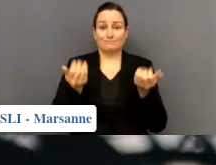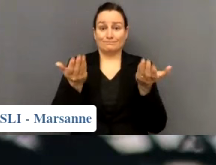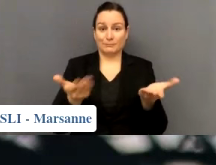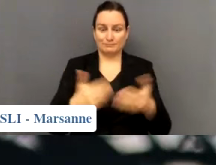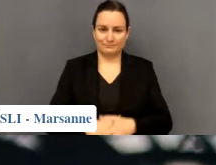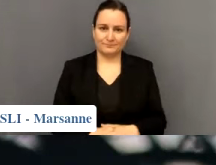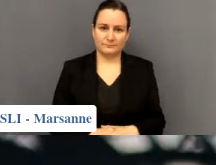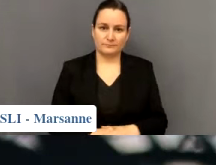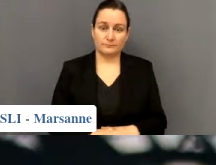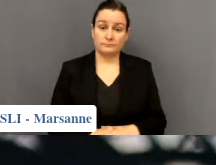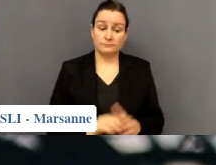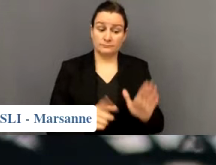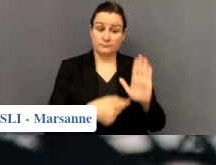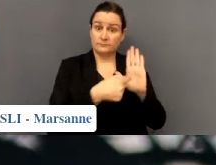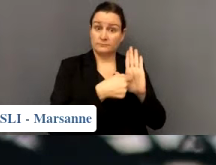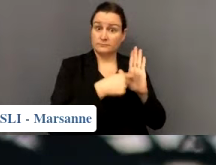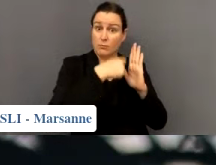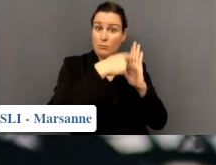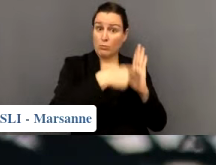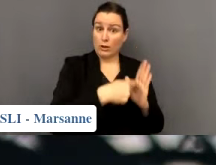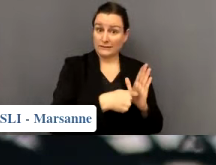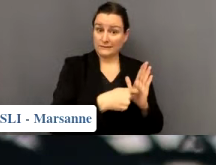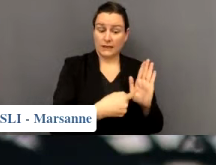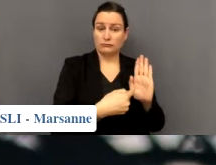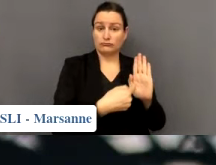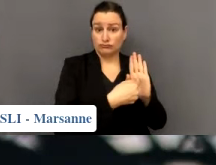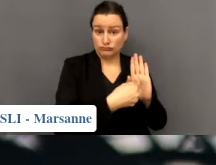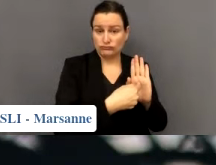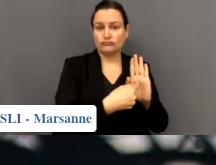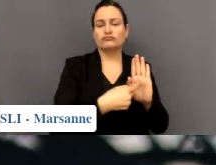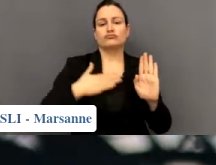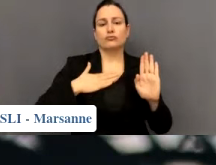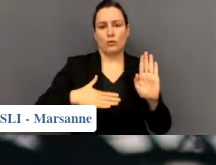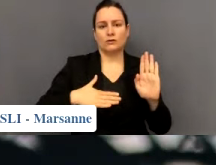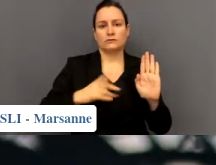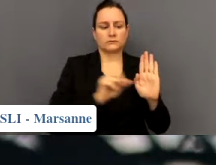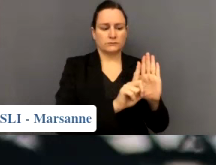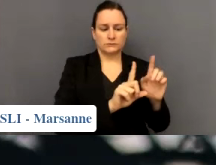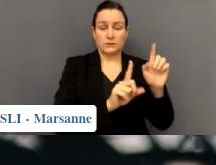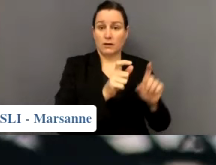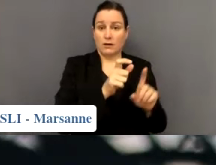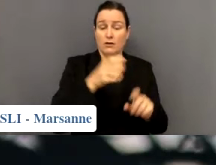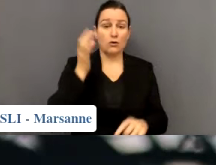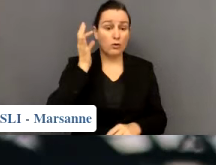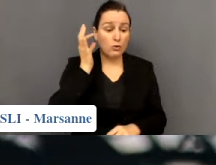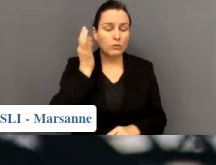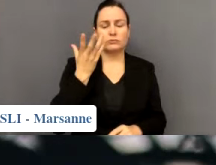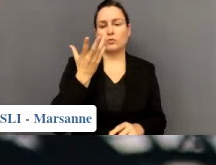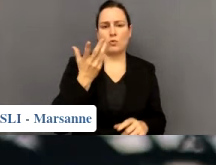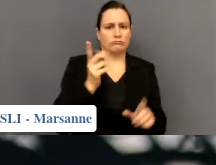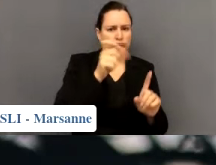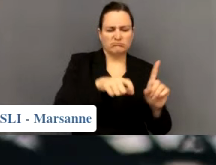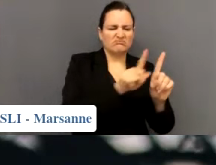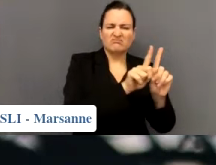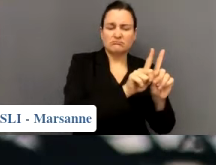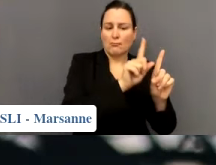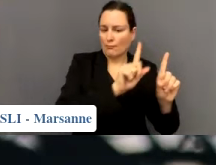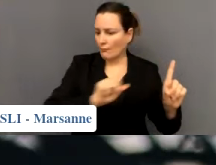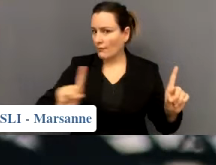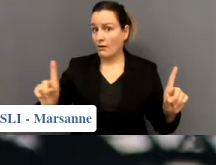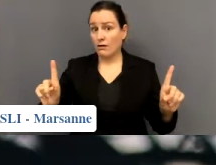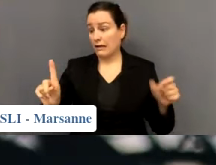end violence is largely underpinned by a logic that propels victims and survivors to leave violent relationships, then there must be the